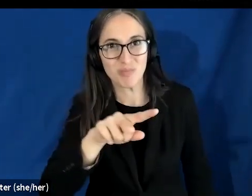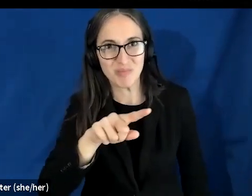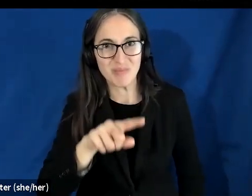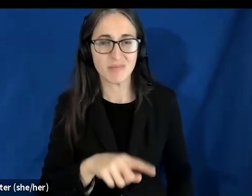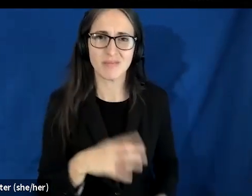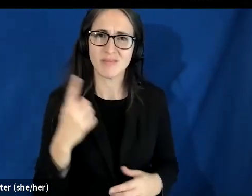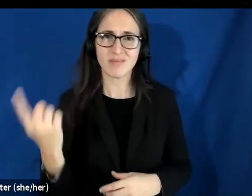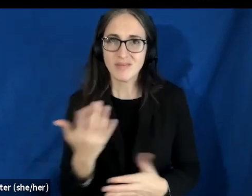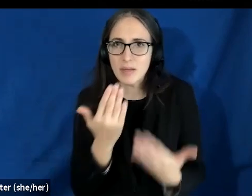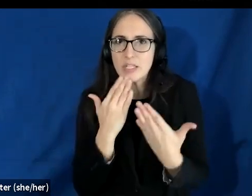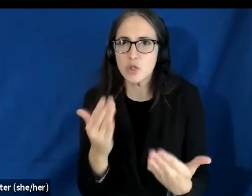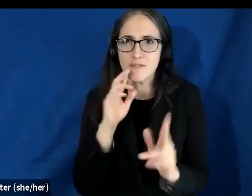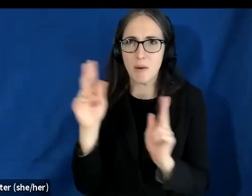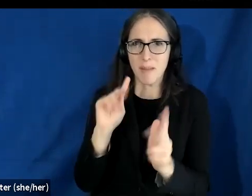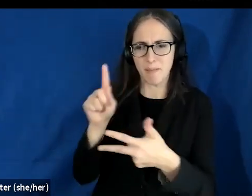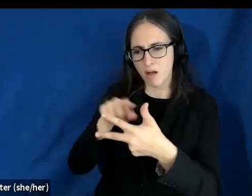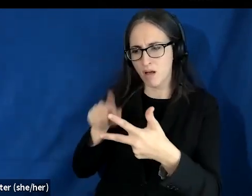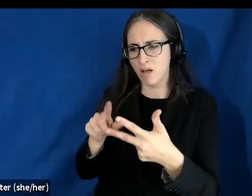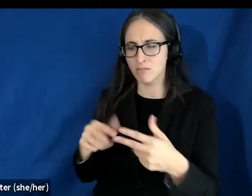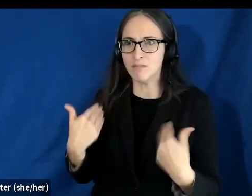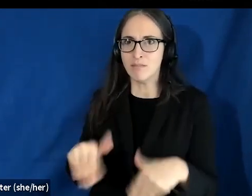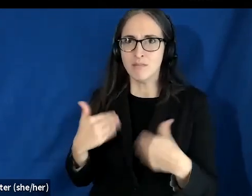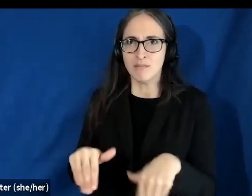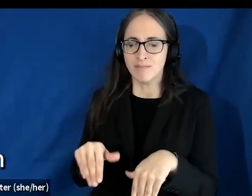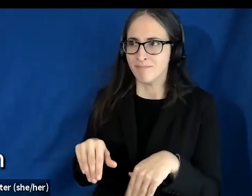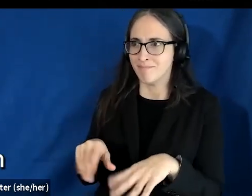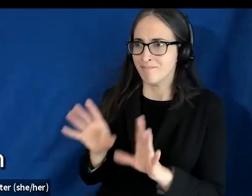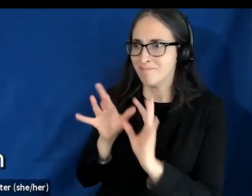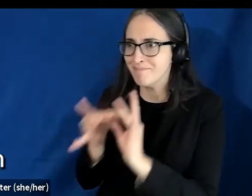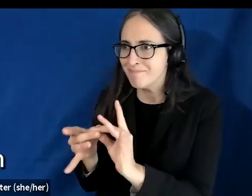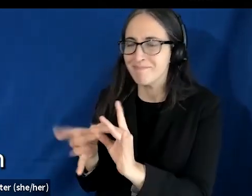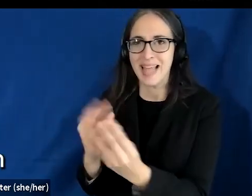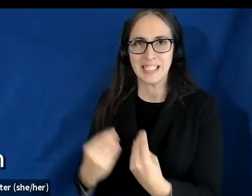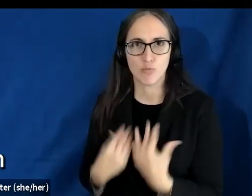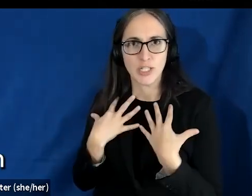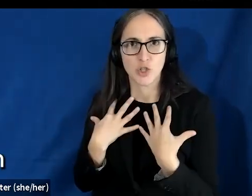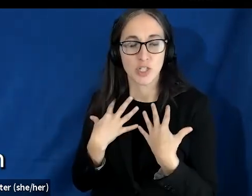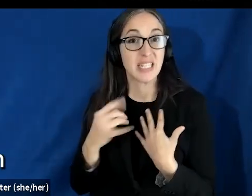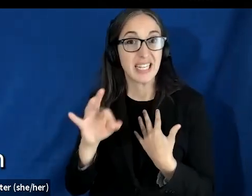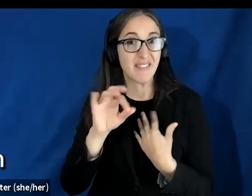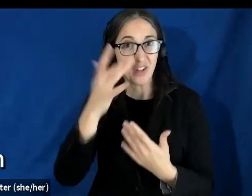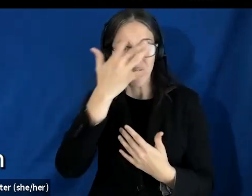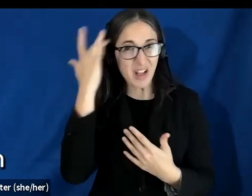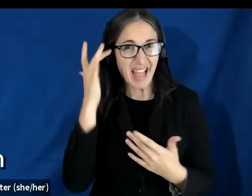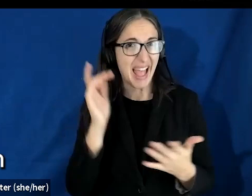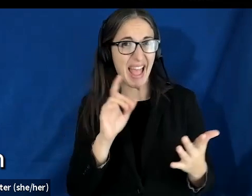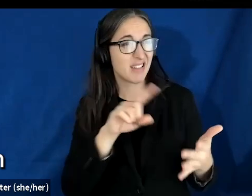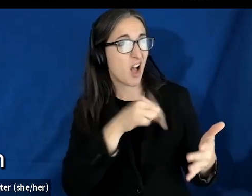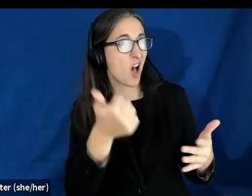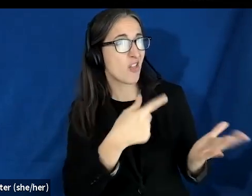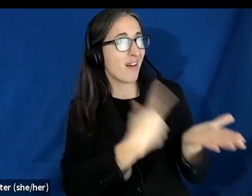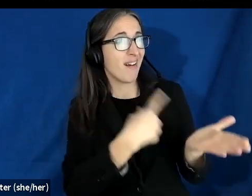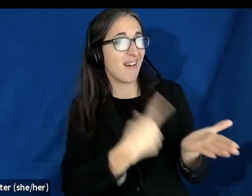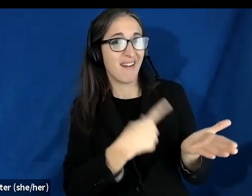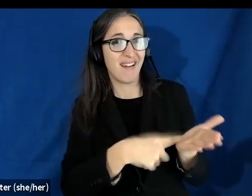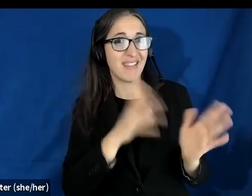to draw inspiration from. And that's what I mean by, if you don't remember anything else from this message, it's all about empowering the next generation